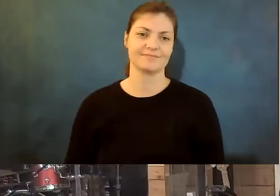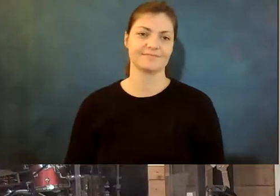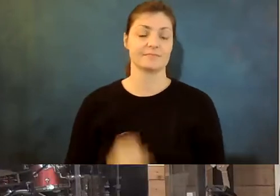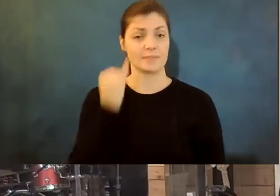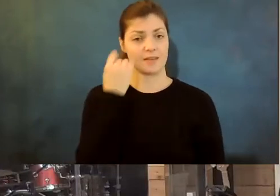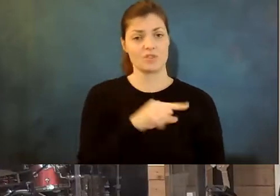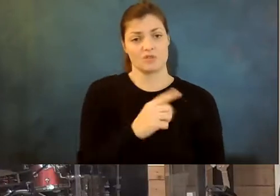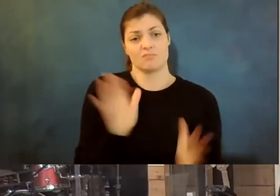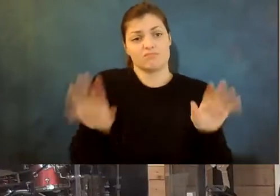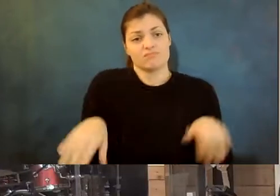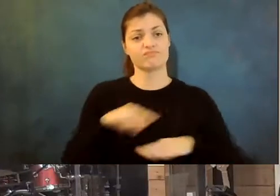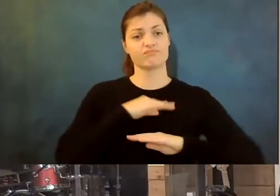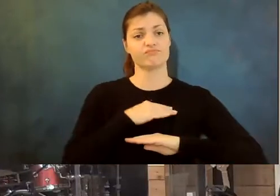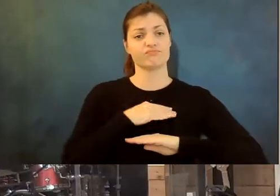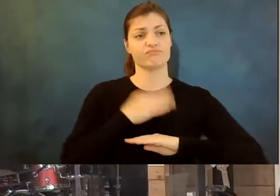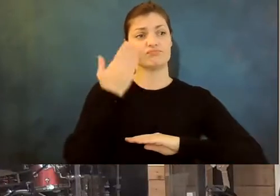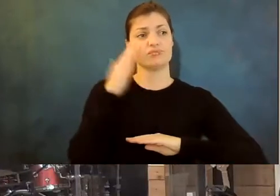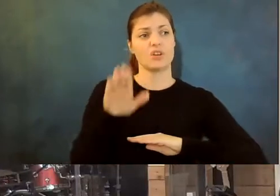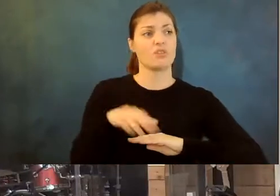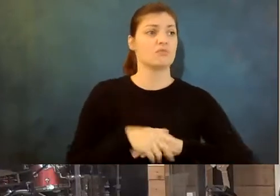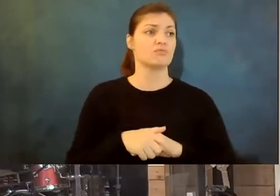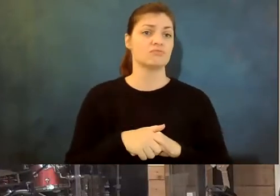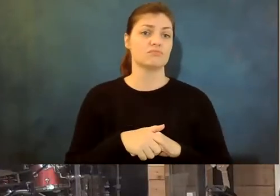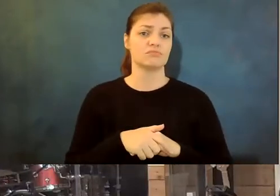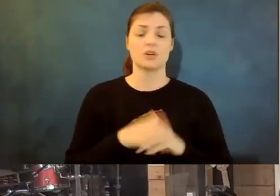If you don't want any more of God, it's because you don't know him that well.